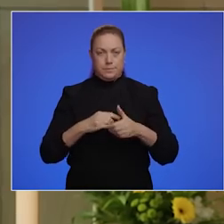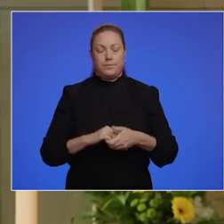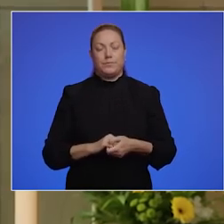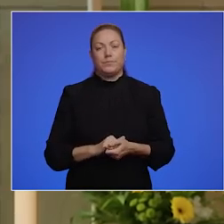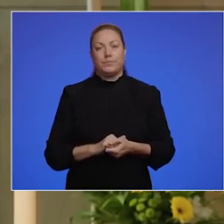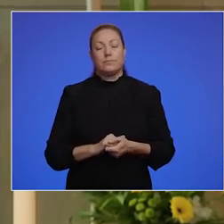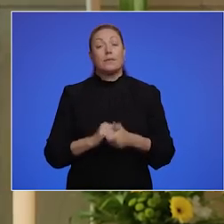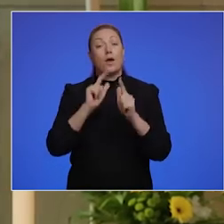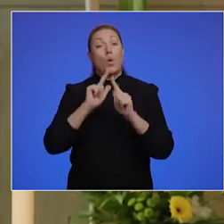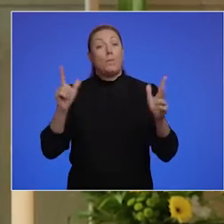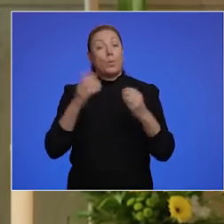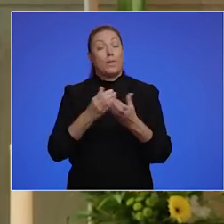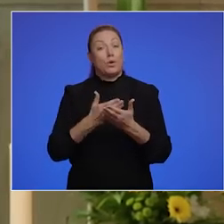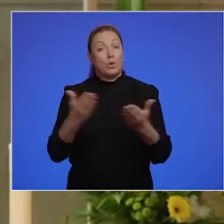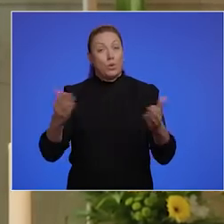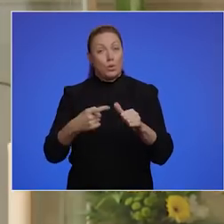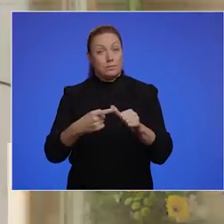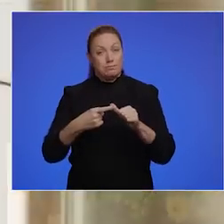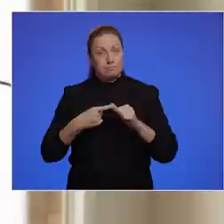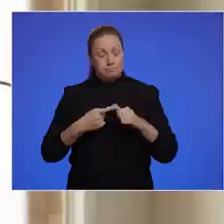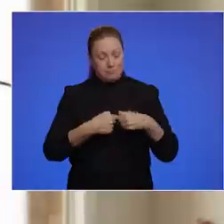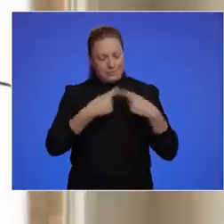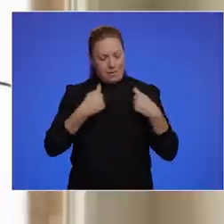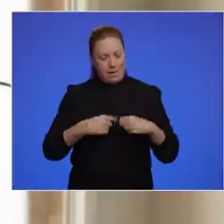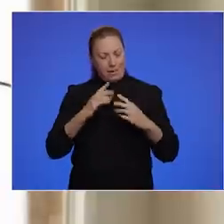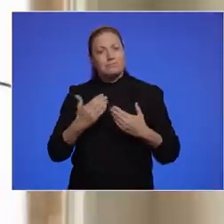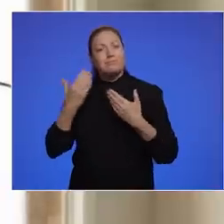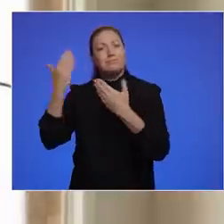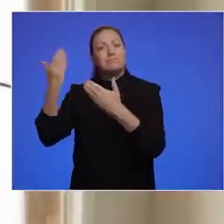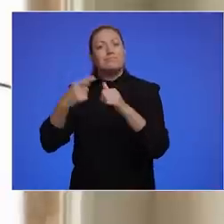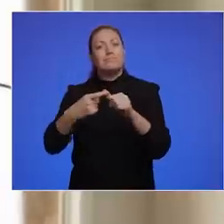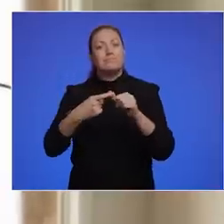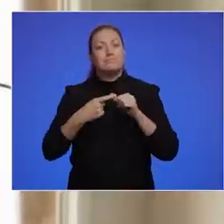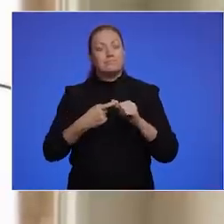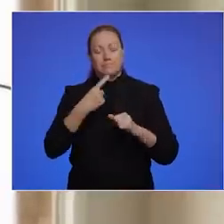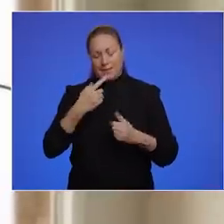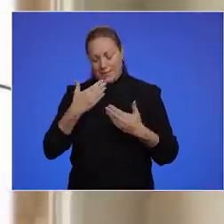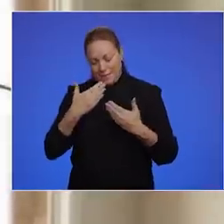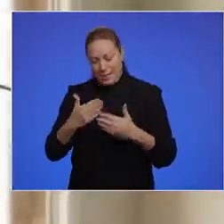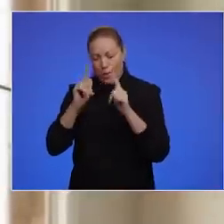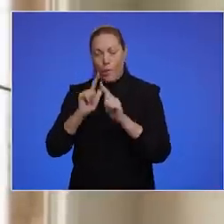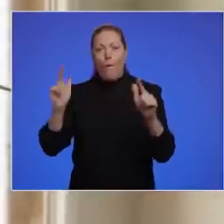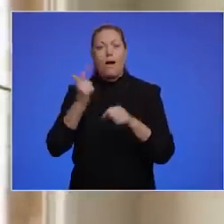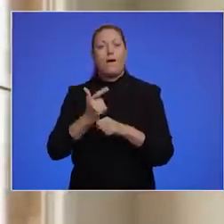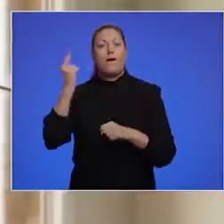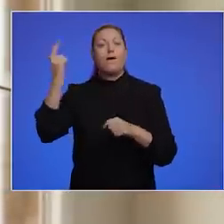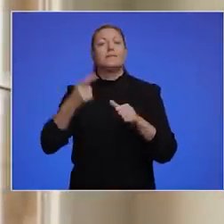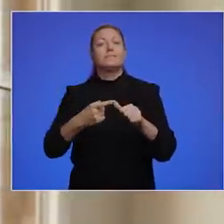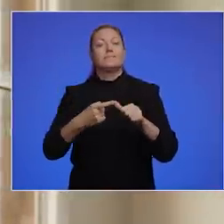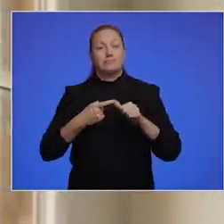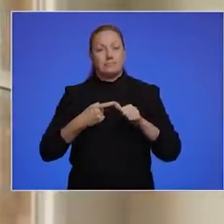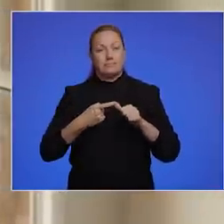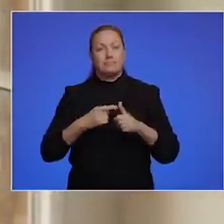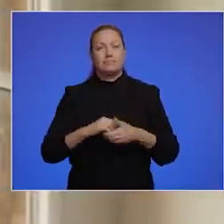The Lord be with you And with your spirit Lift up your hearts We lift them up to the Lord Let us give thanks to the Lord our